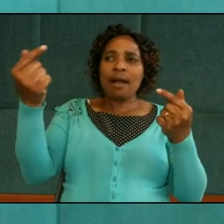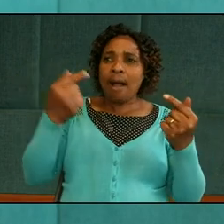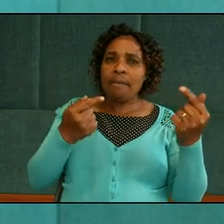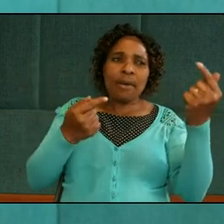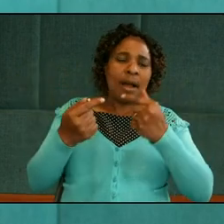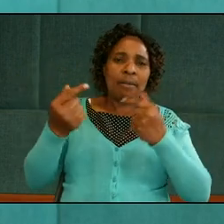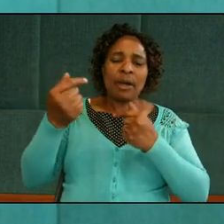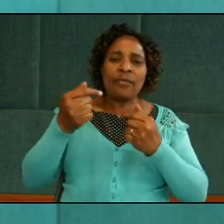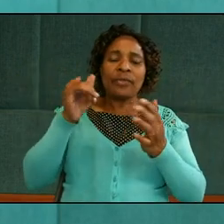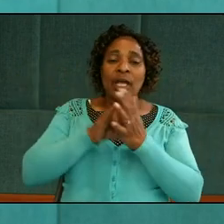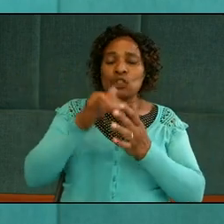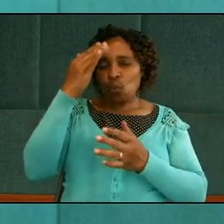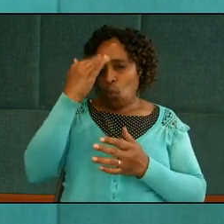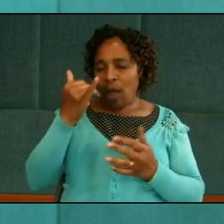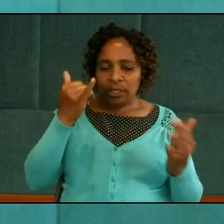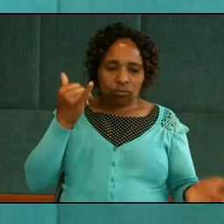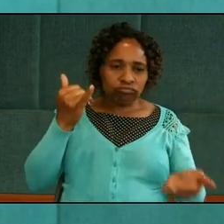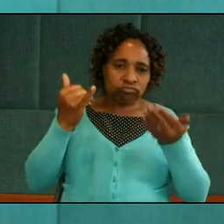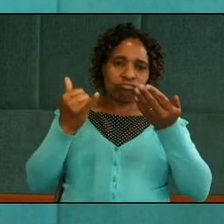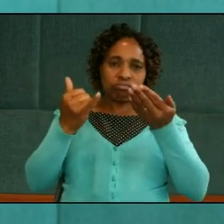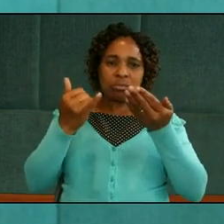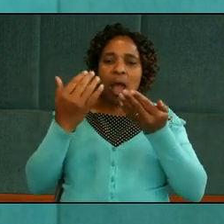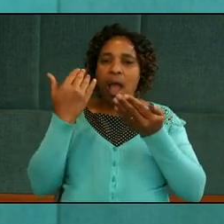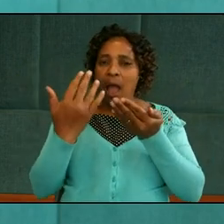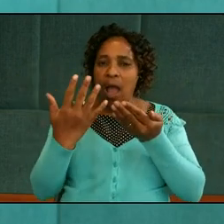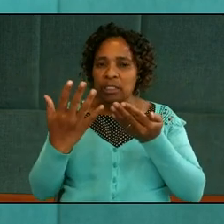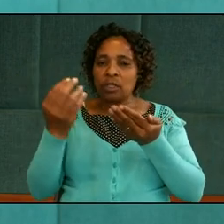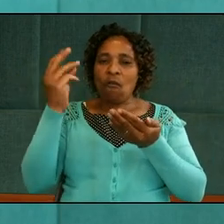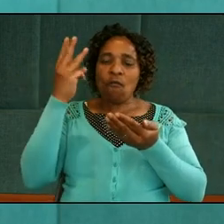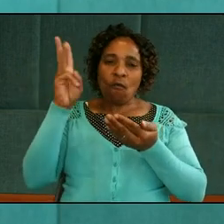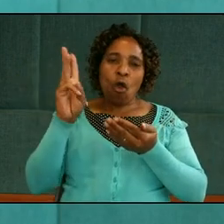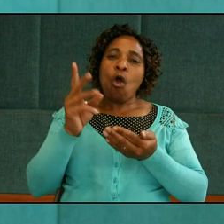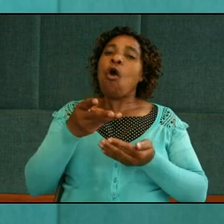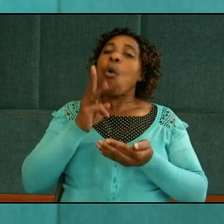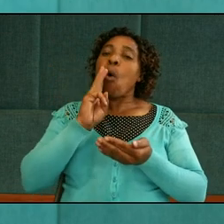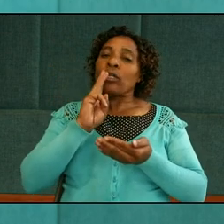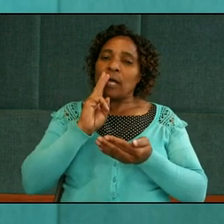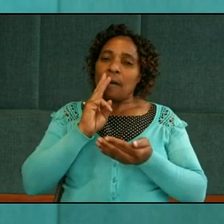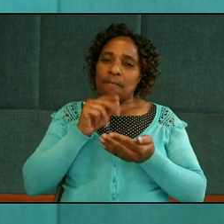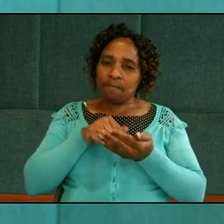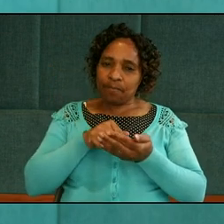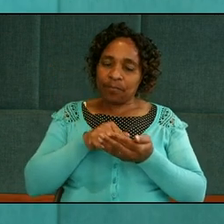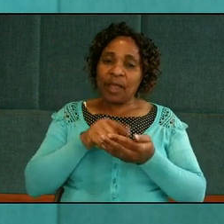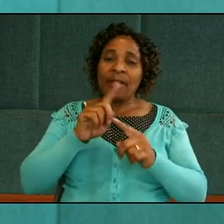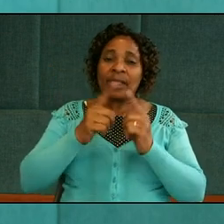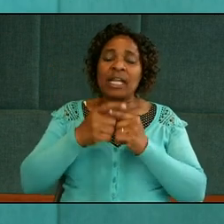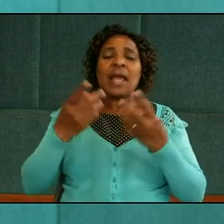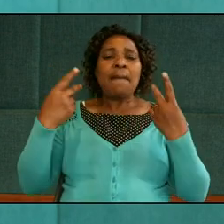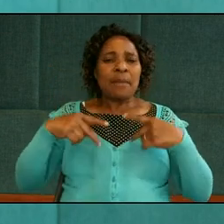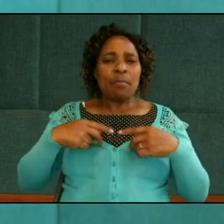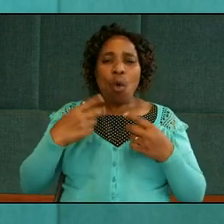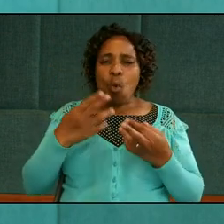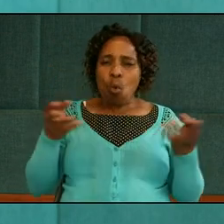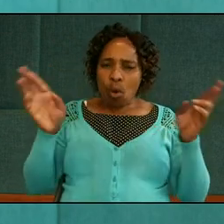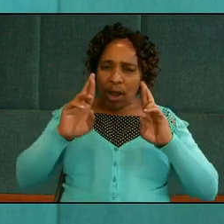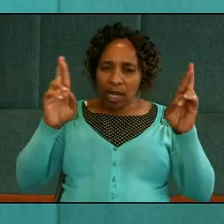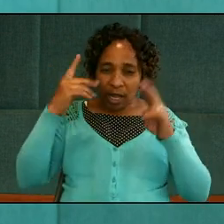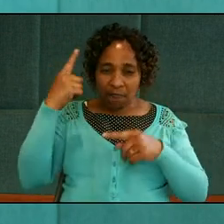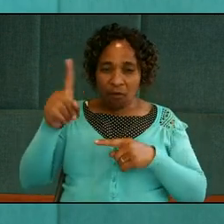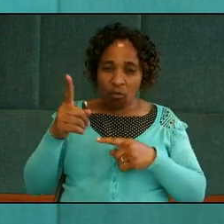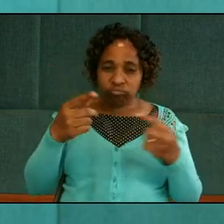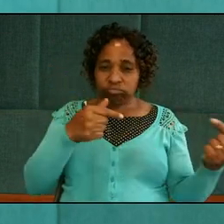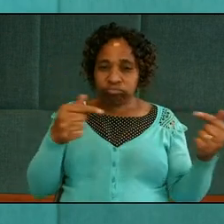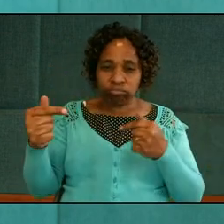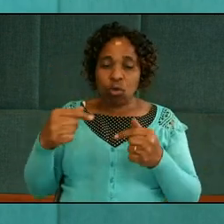why they used their hands. So we can see here, it's people who are ready for battle are the